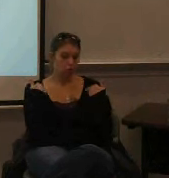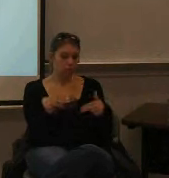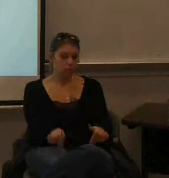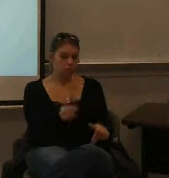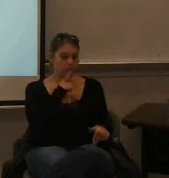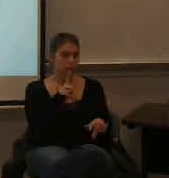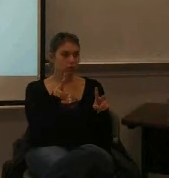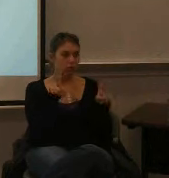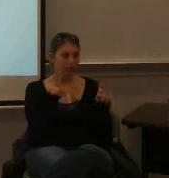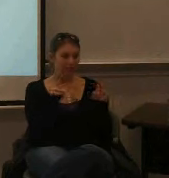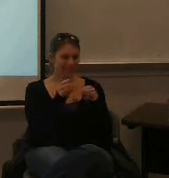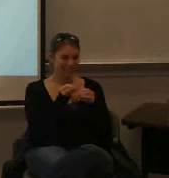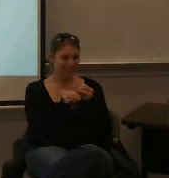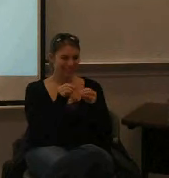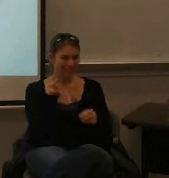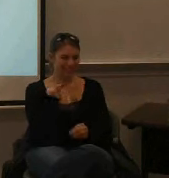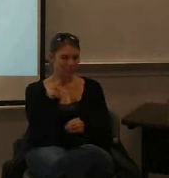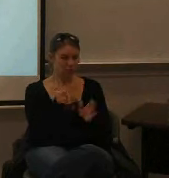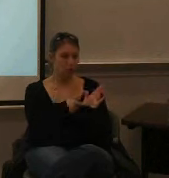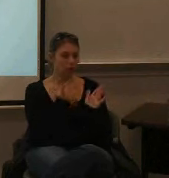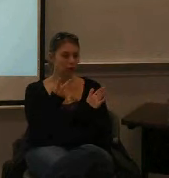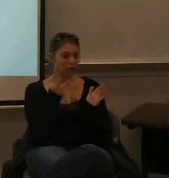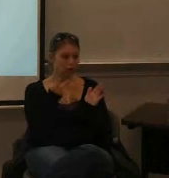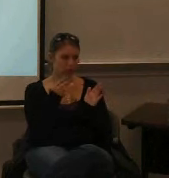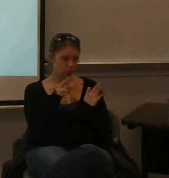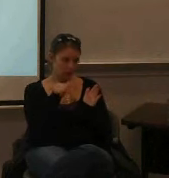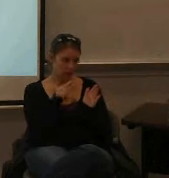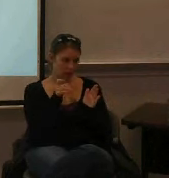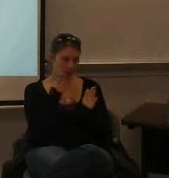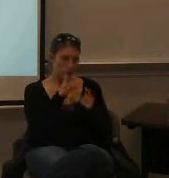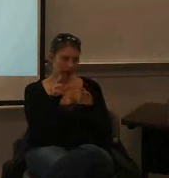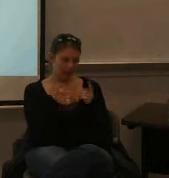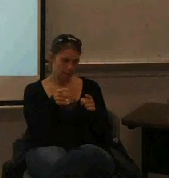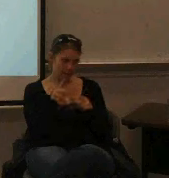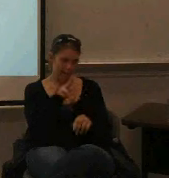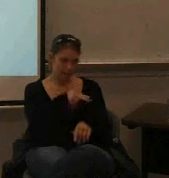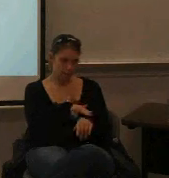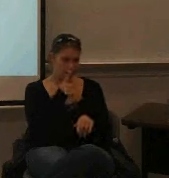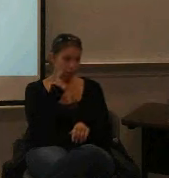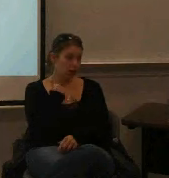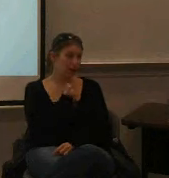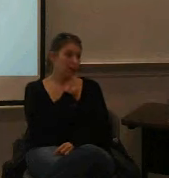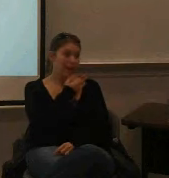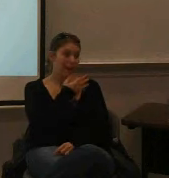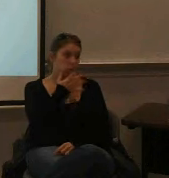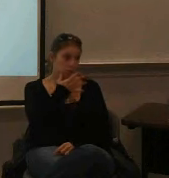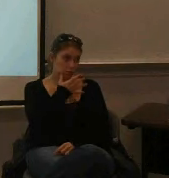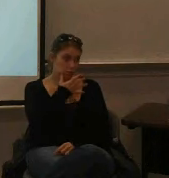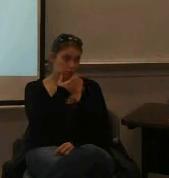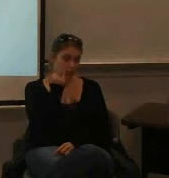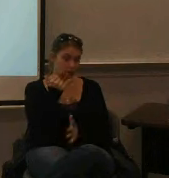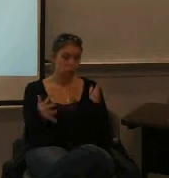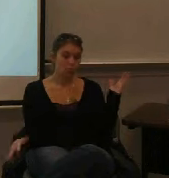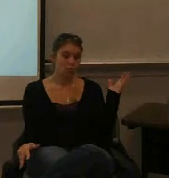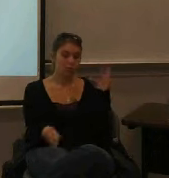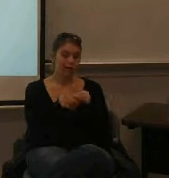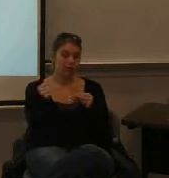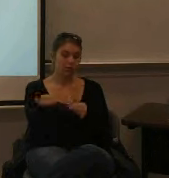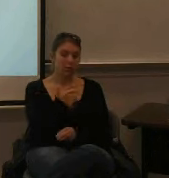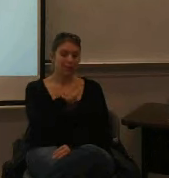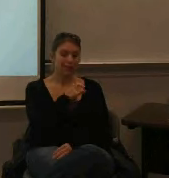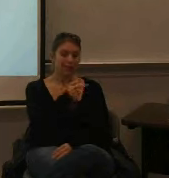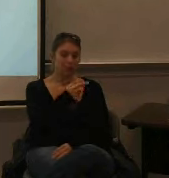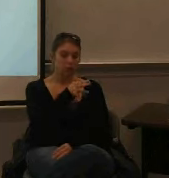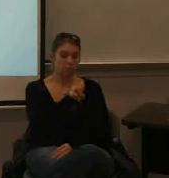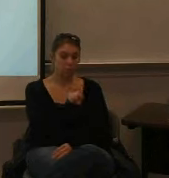are fixing nitrogen at twice the rate it would be fixed naturally for our agriculture. That is, if you add all the legumes and